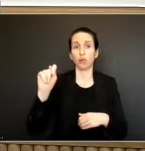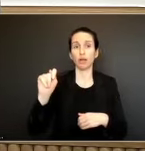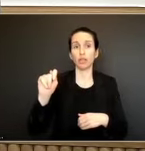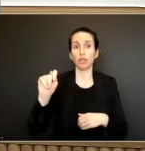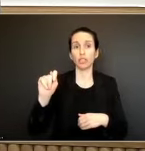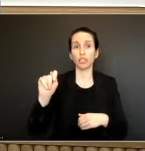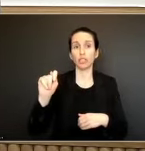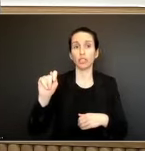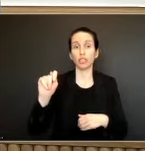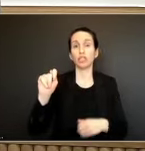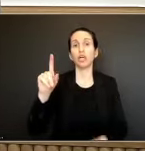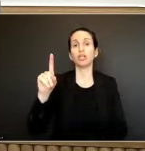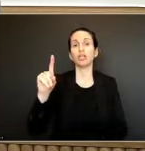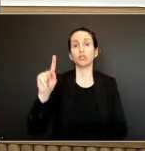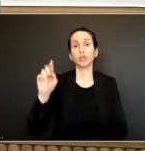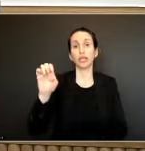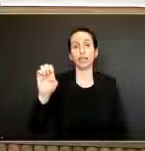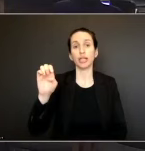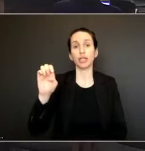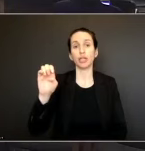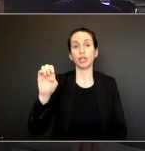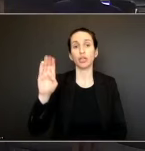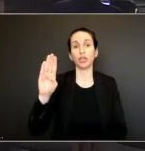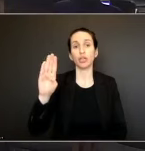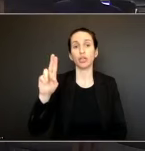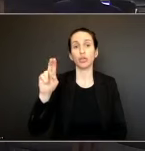Eugene, joining us remotely. Welcome.